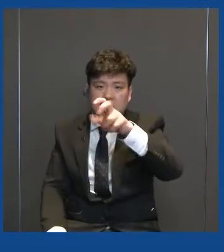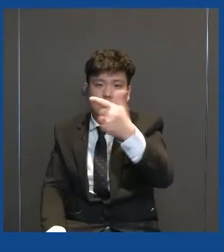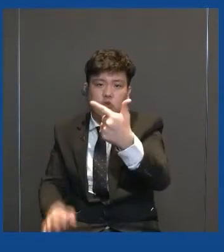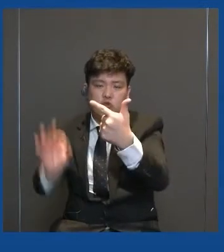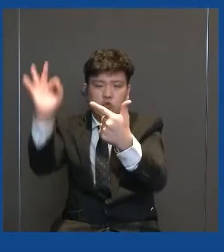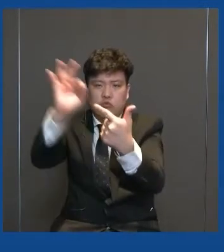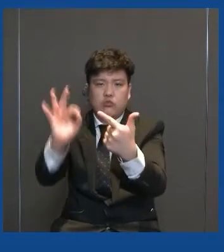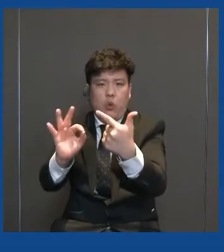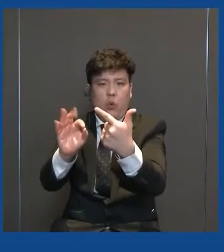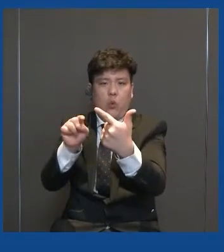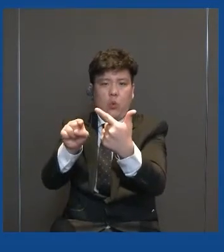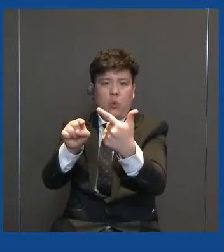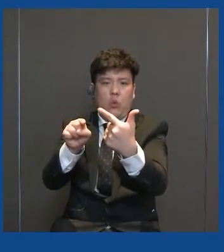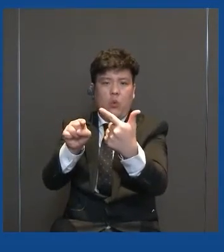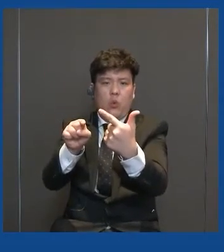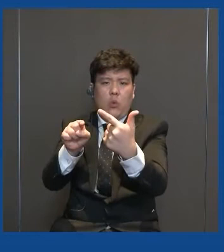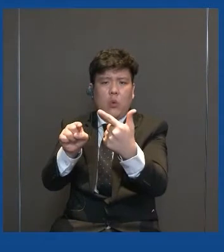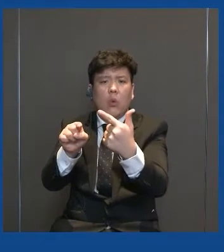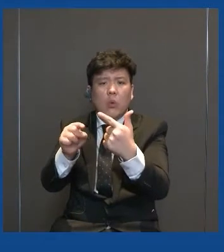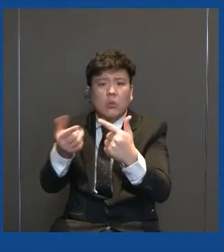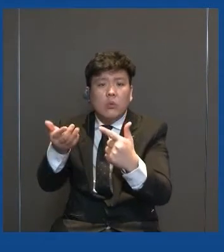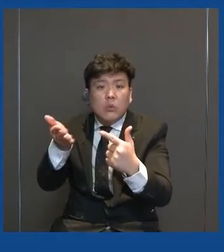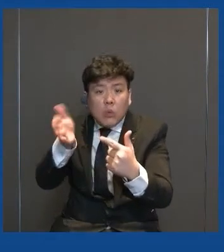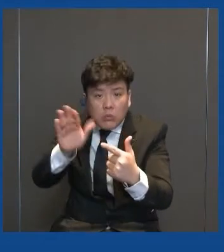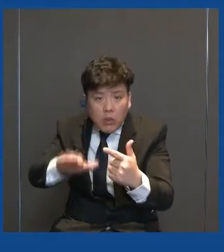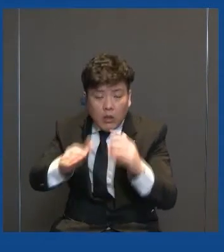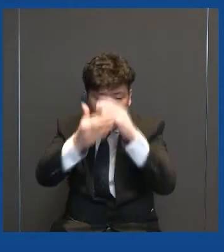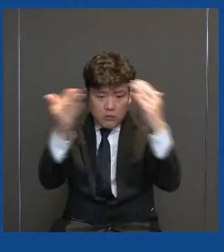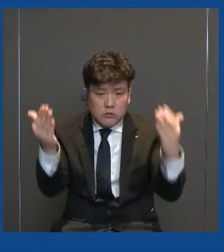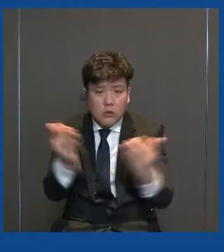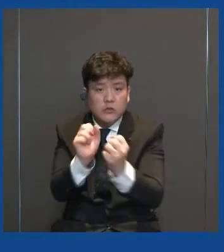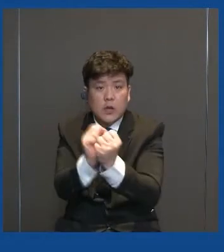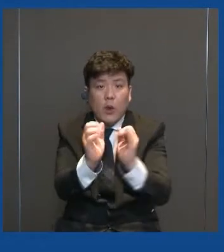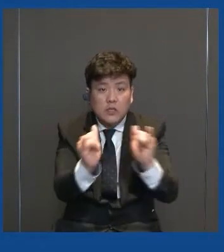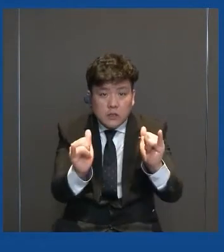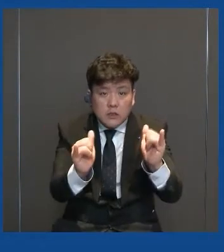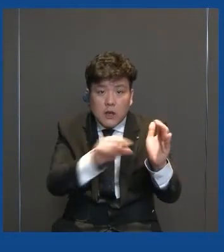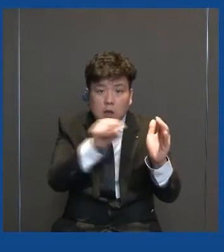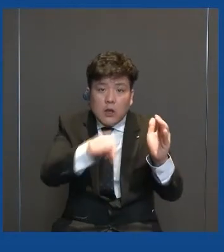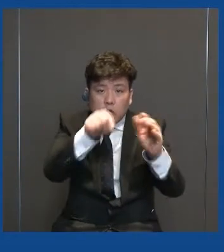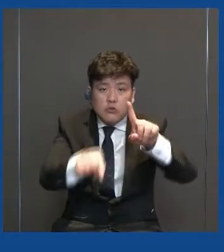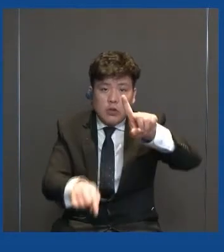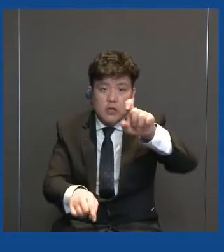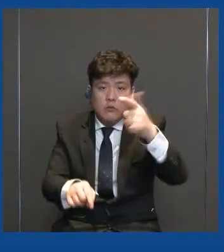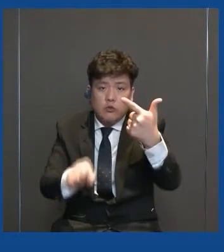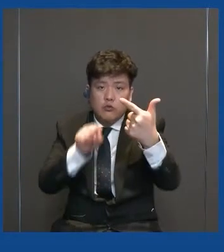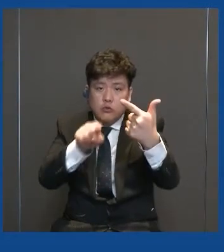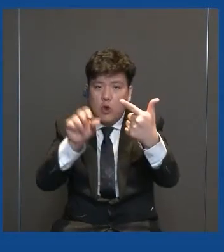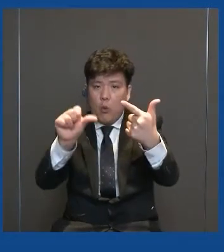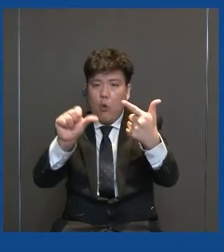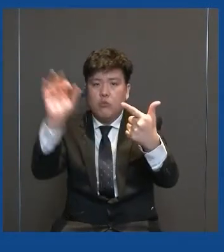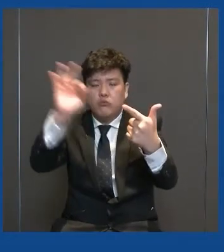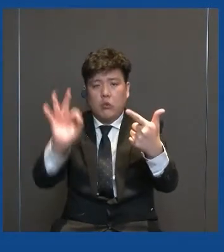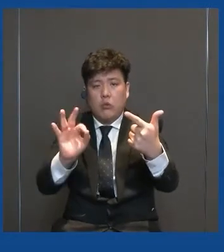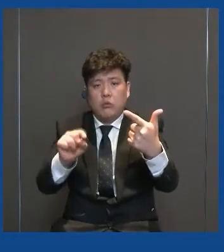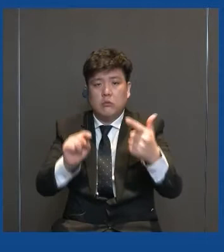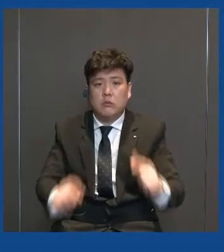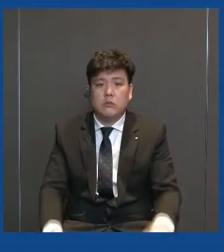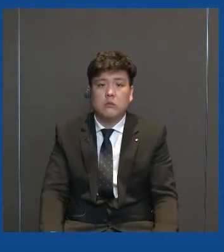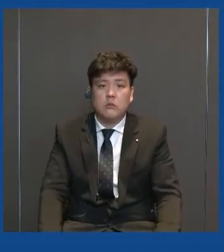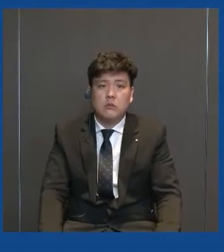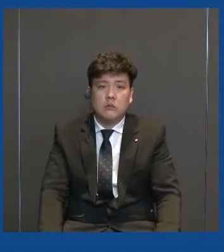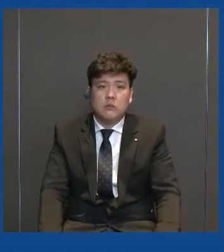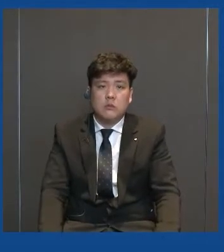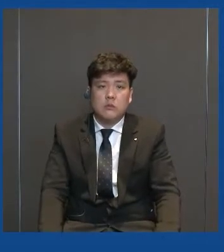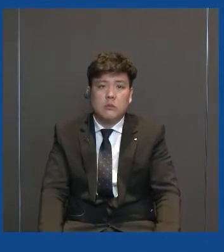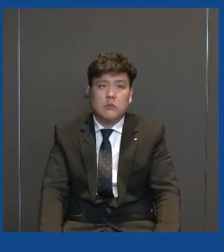16.5% of all COVID-19 cases. So if we focus on